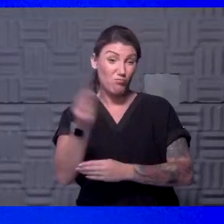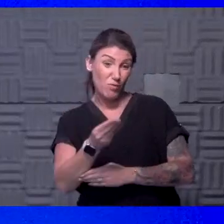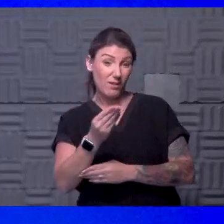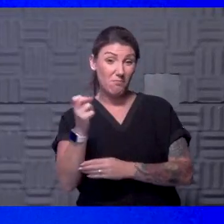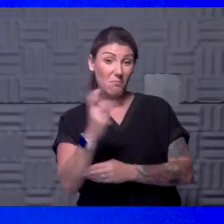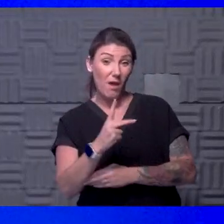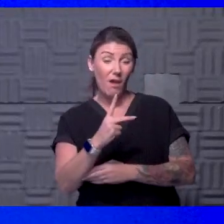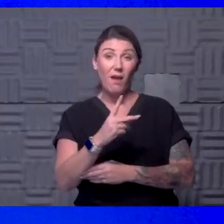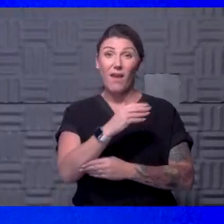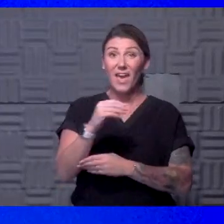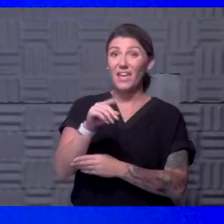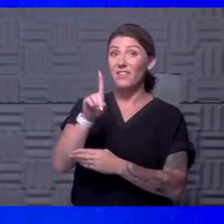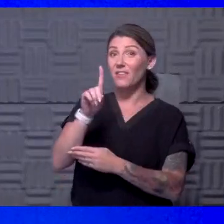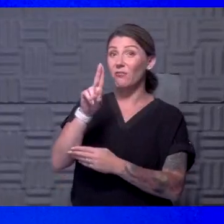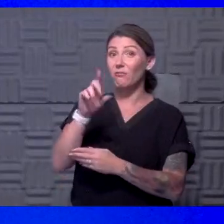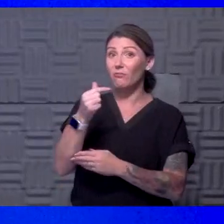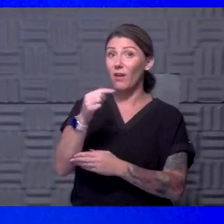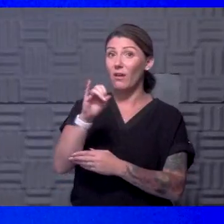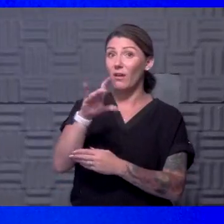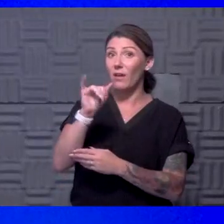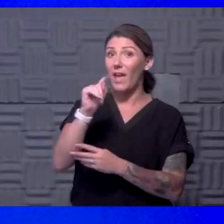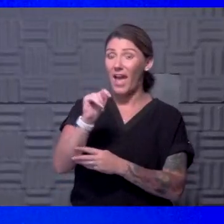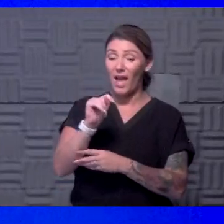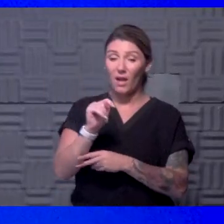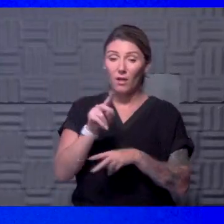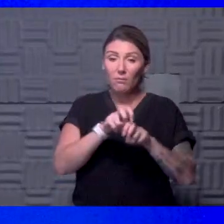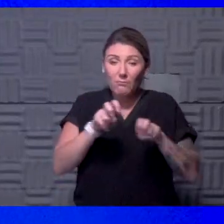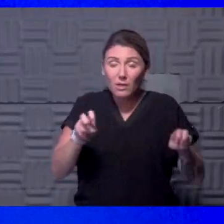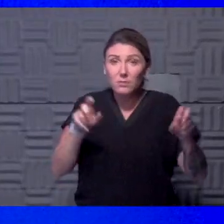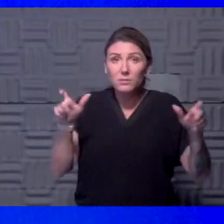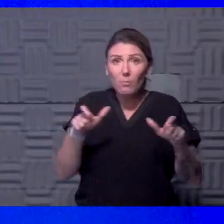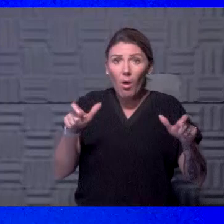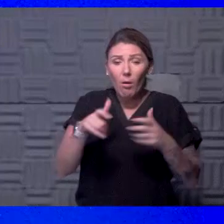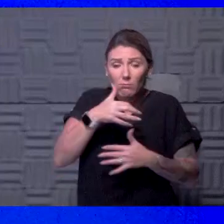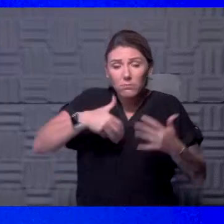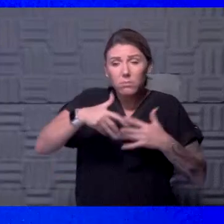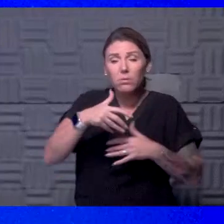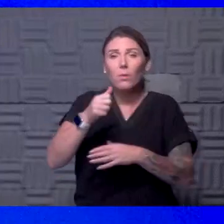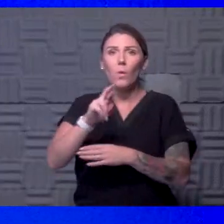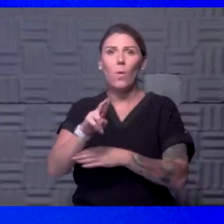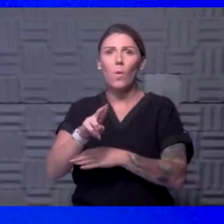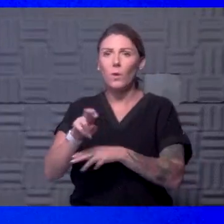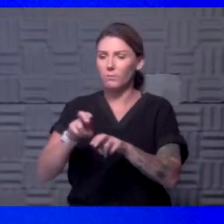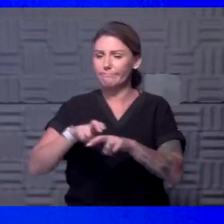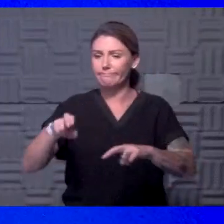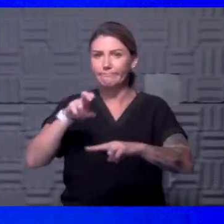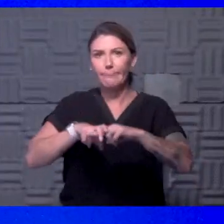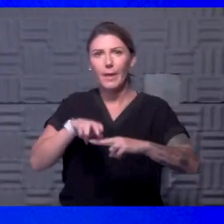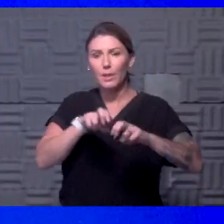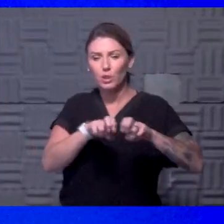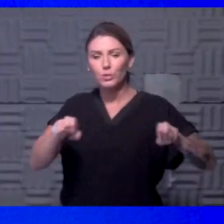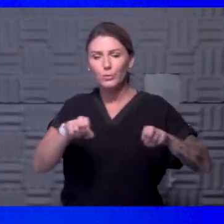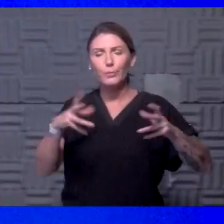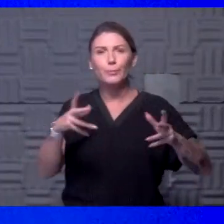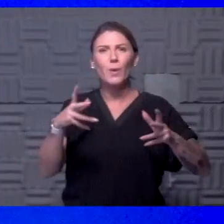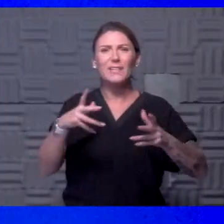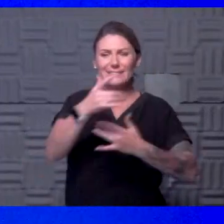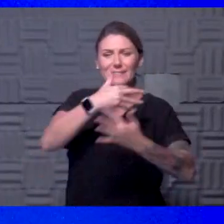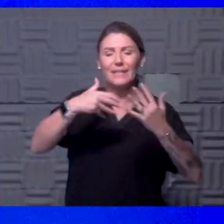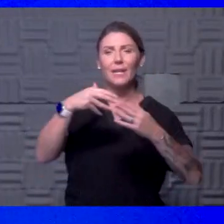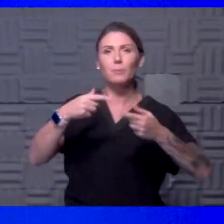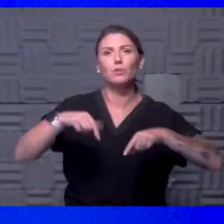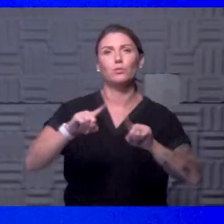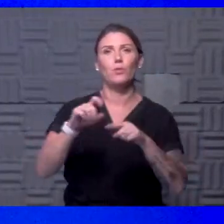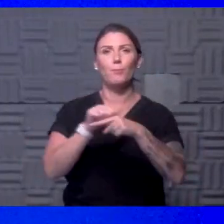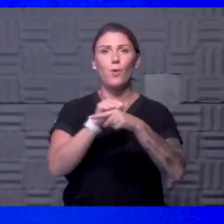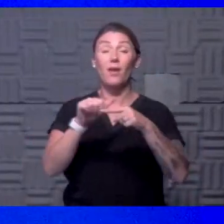dugout where it's a pretty small area? Are you on the bench? What is the dynamics within that practice? So that really